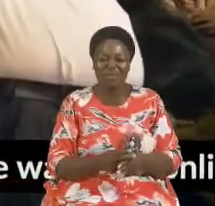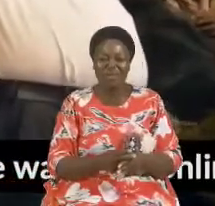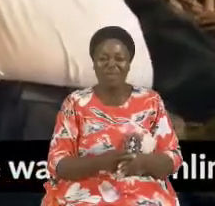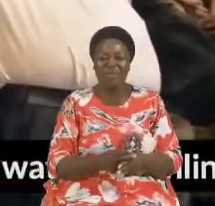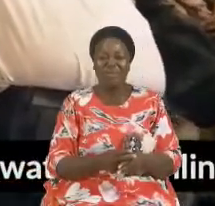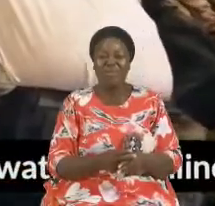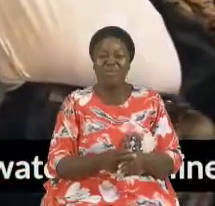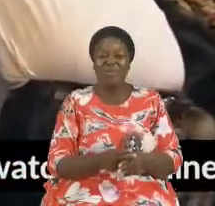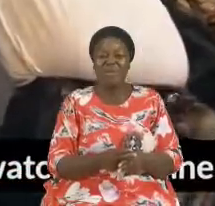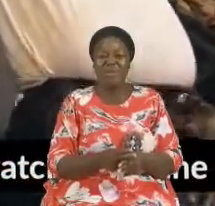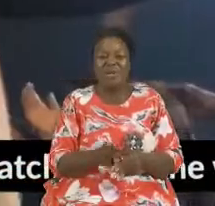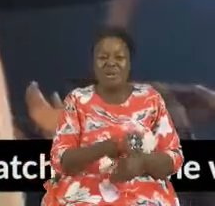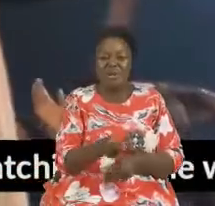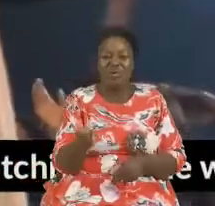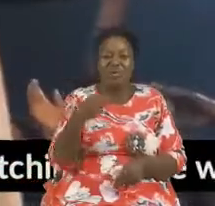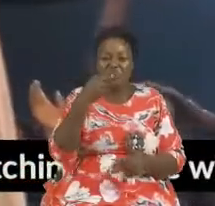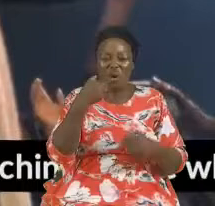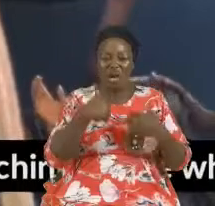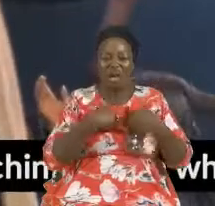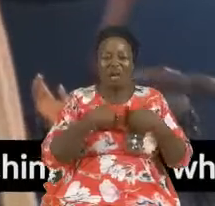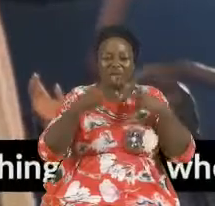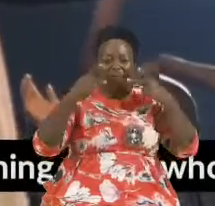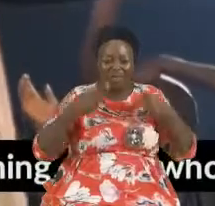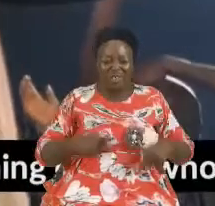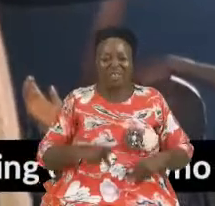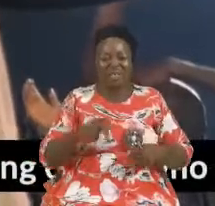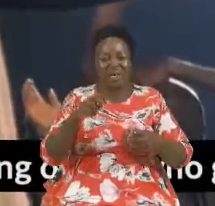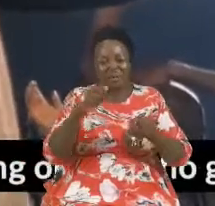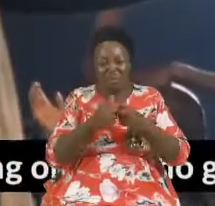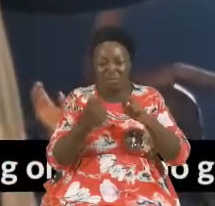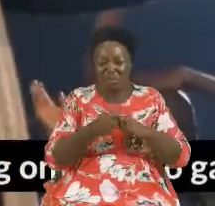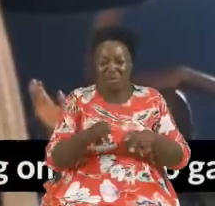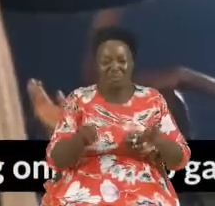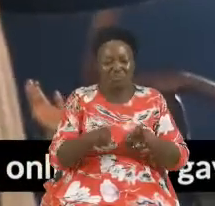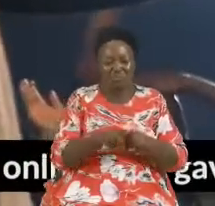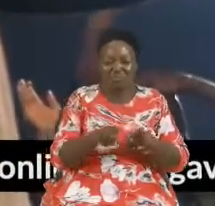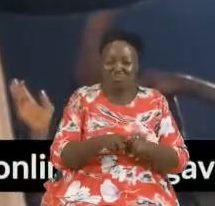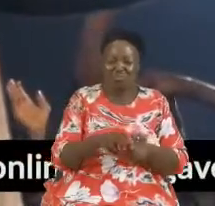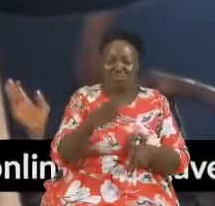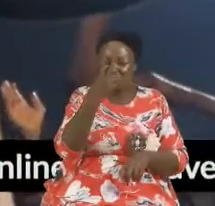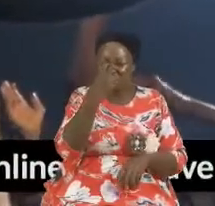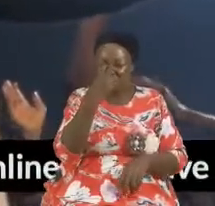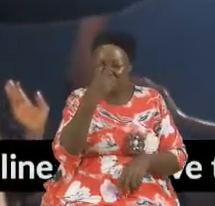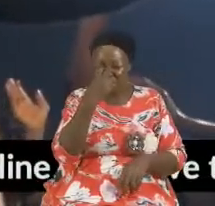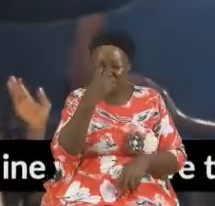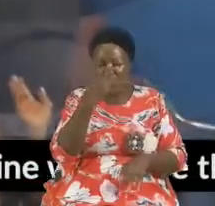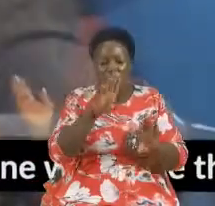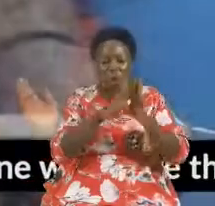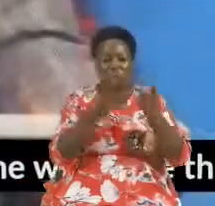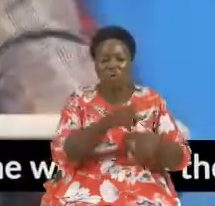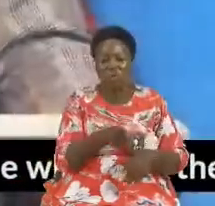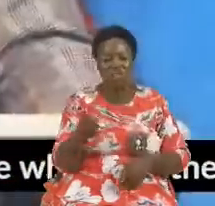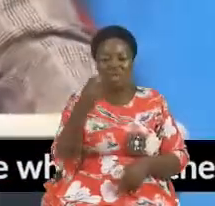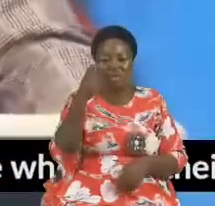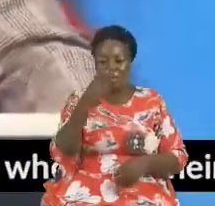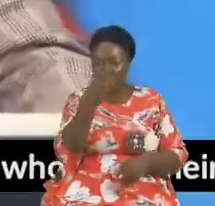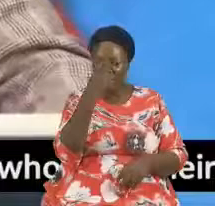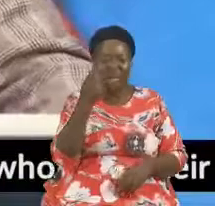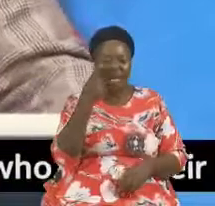Lord, in Jesus' name. Those who have visible problems like